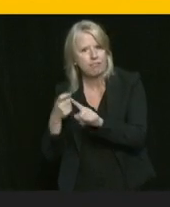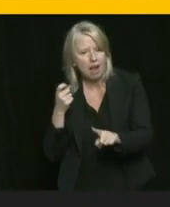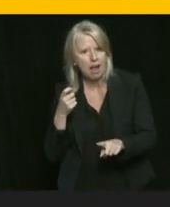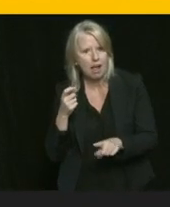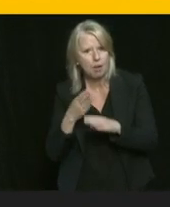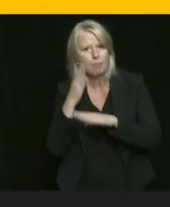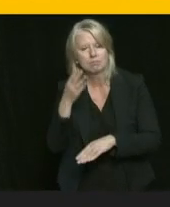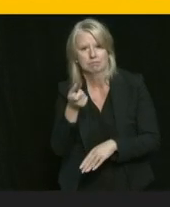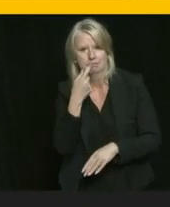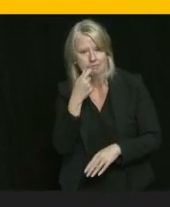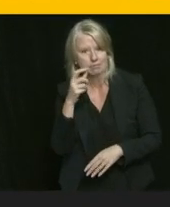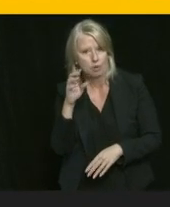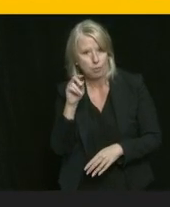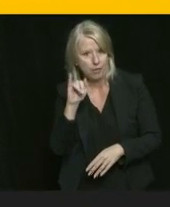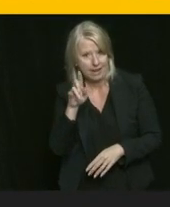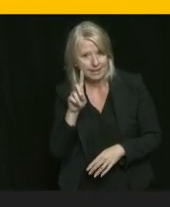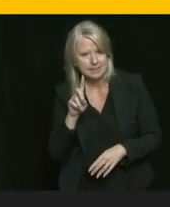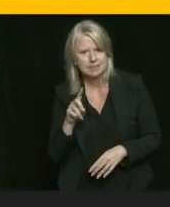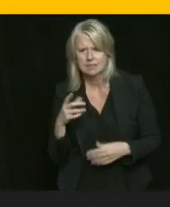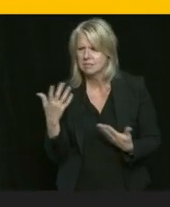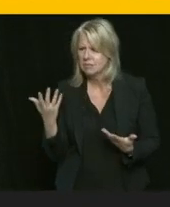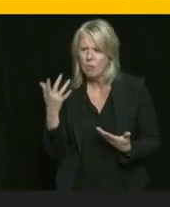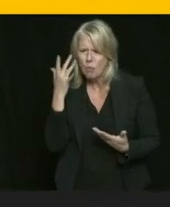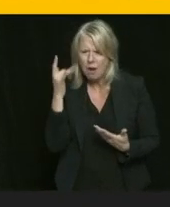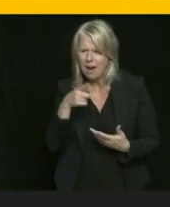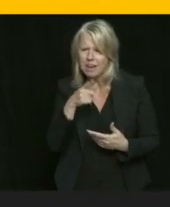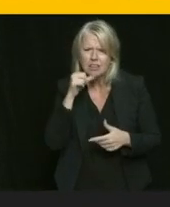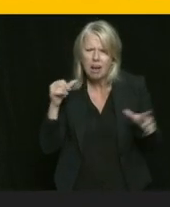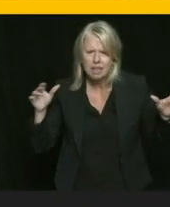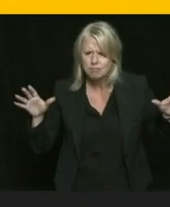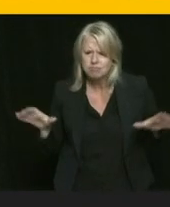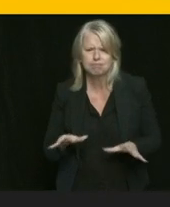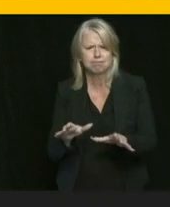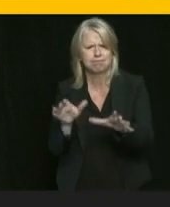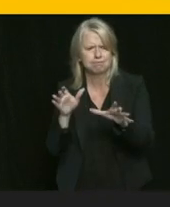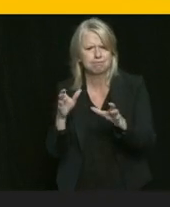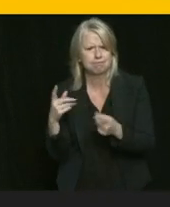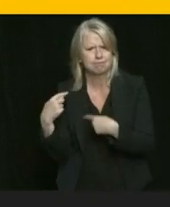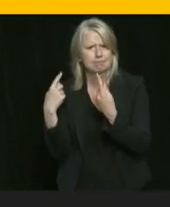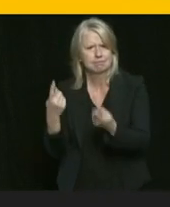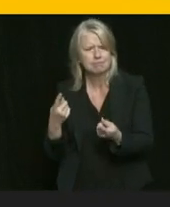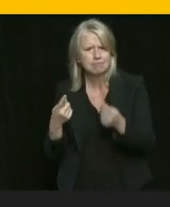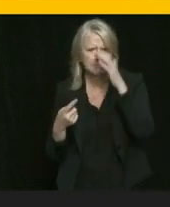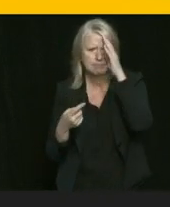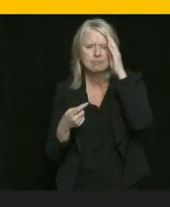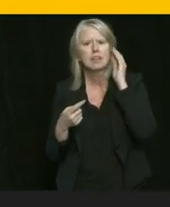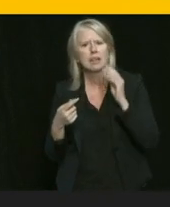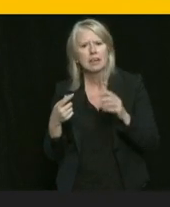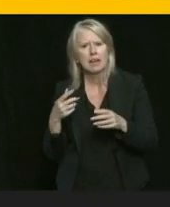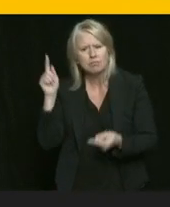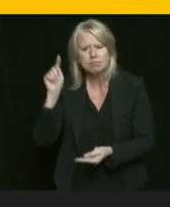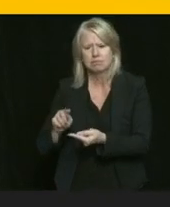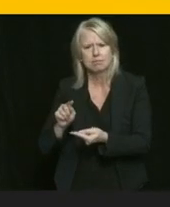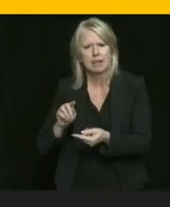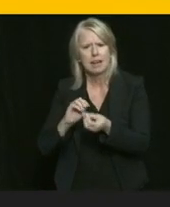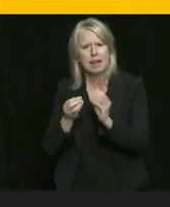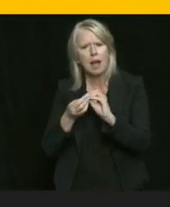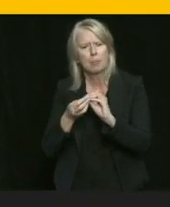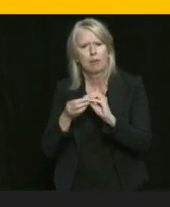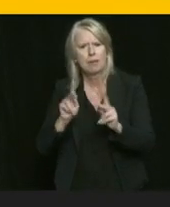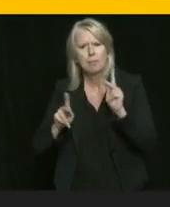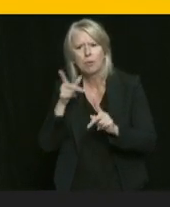we seen the sort of drastic action taken to get those cases down that we've